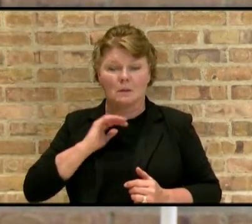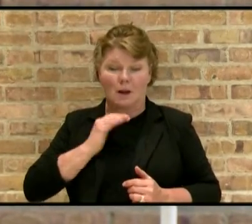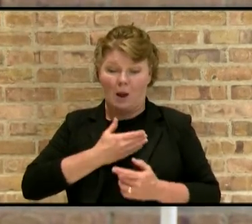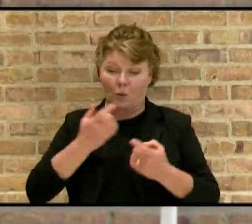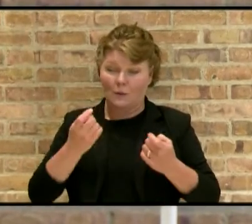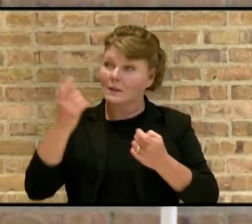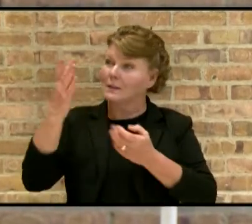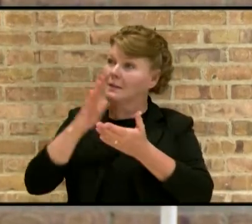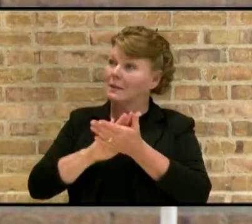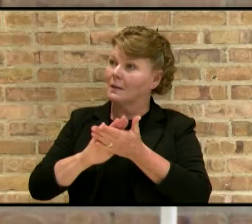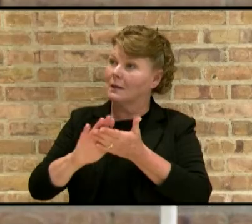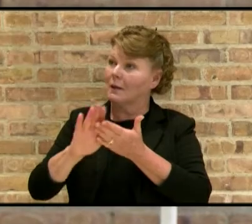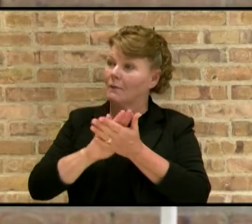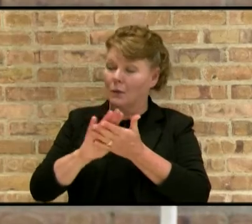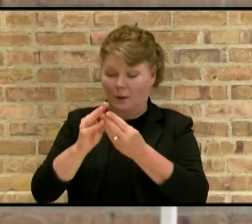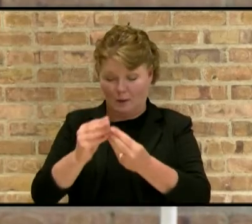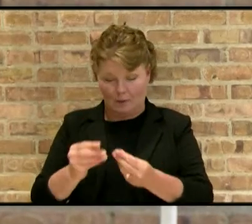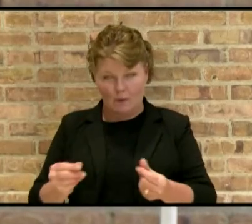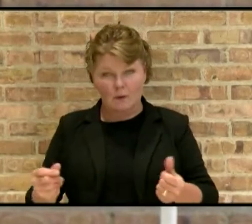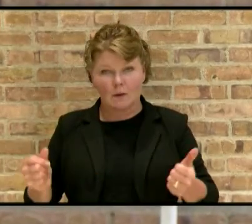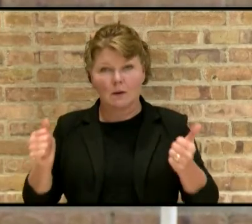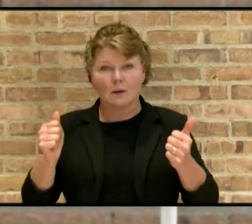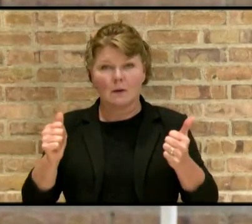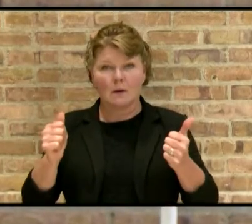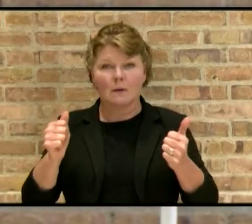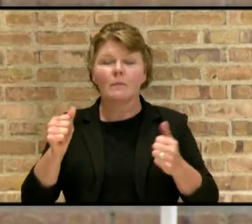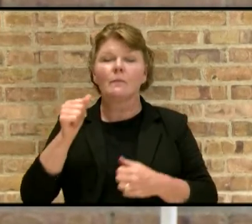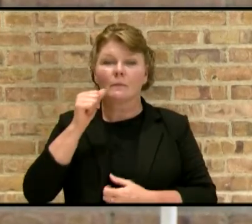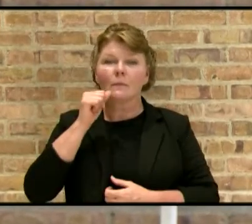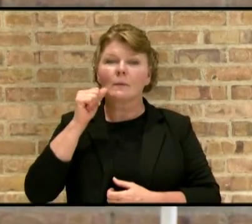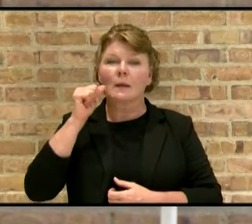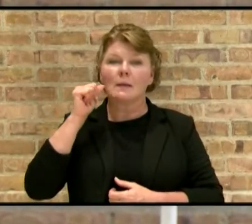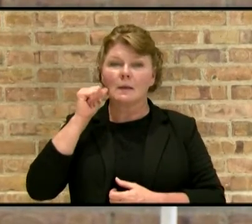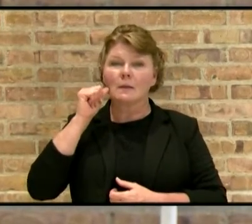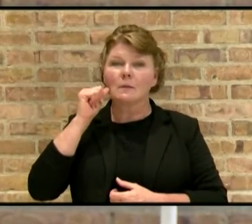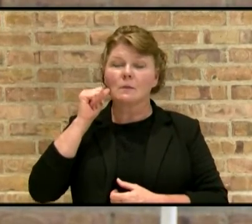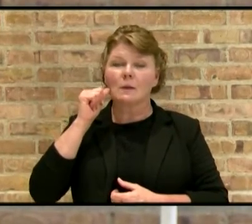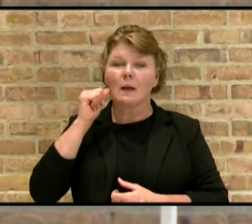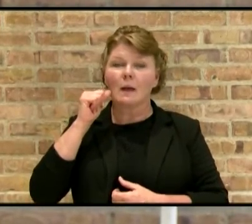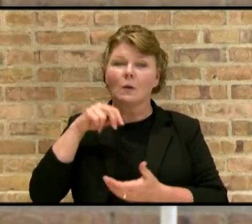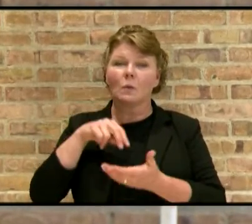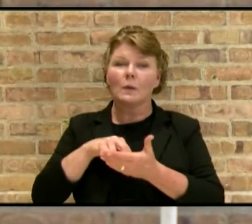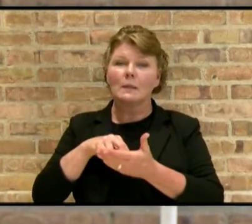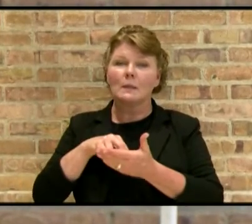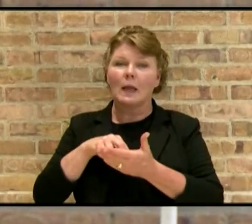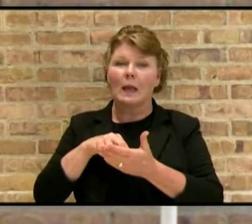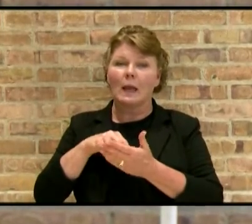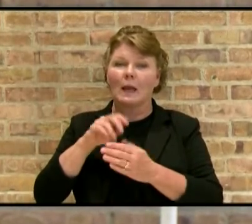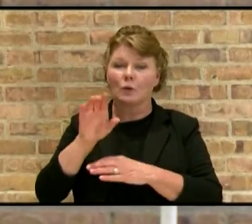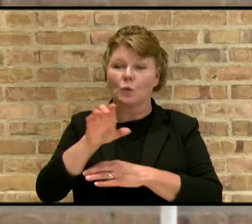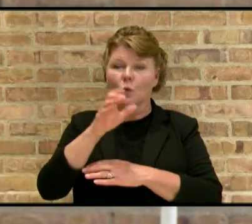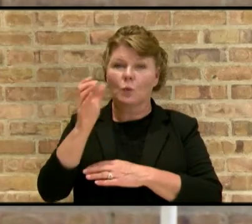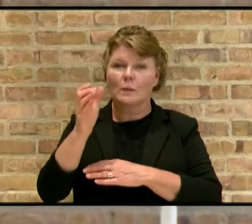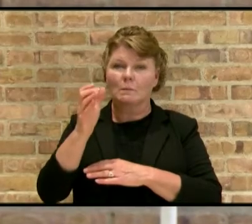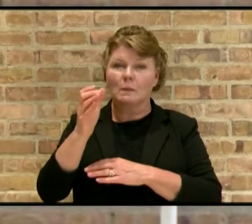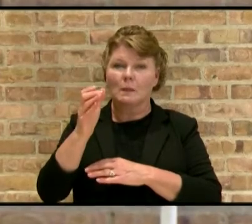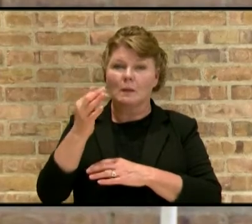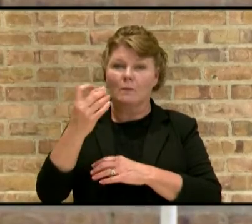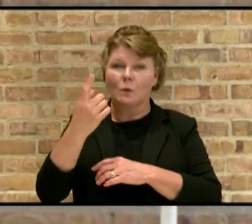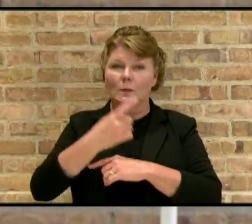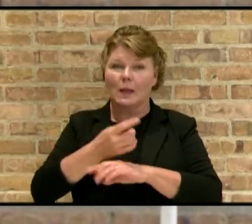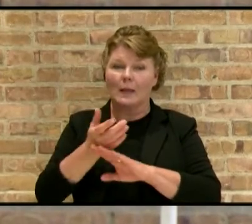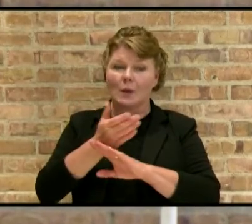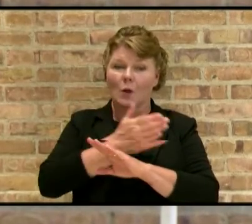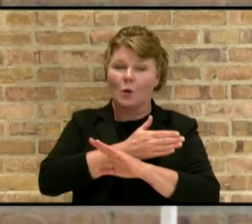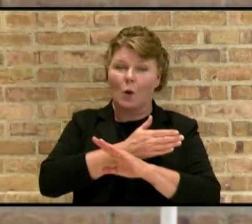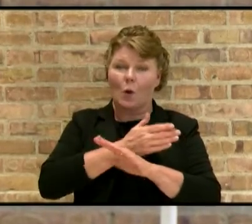sin. Yes, today we stand on the other side of Christmas. Days ago, we celebrated his birth,